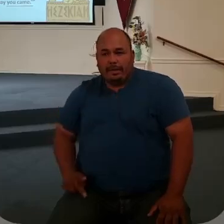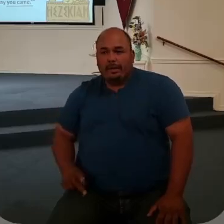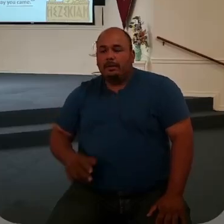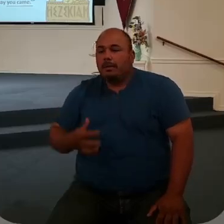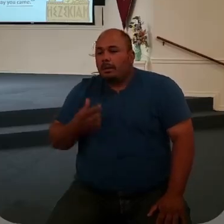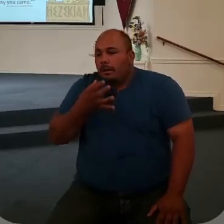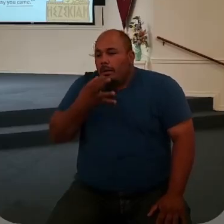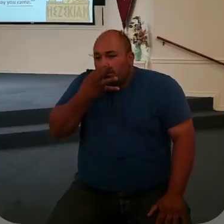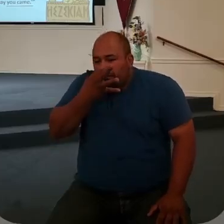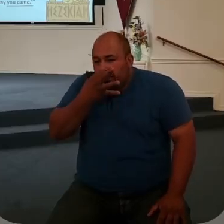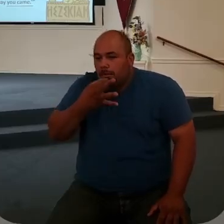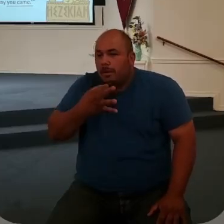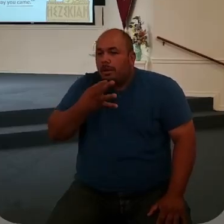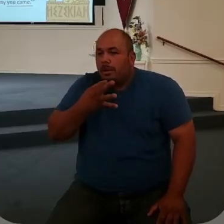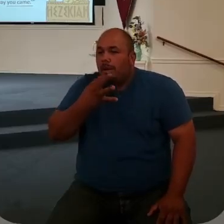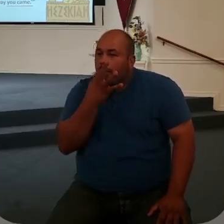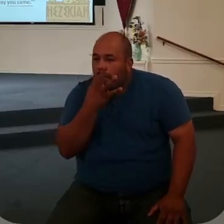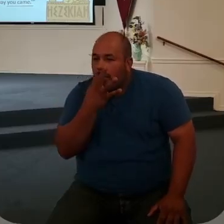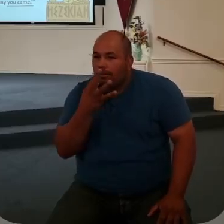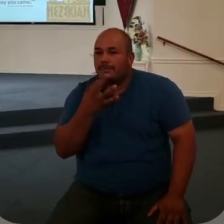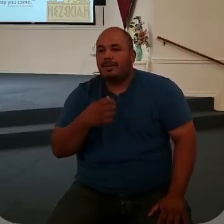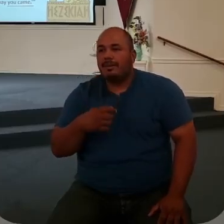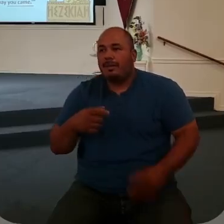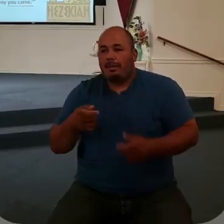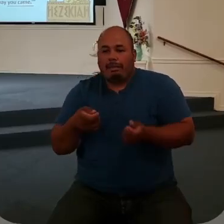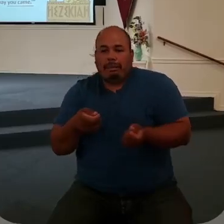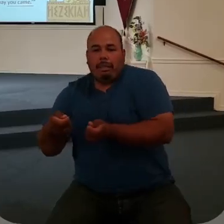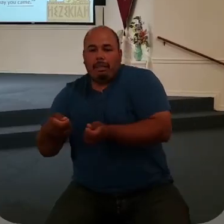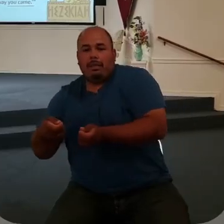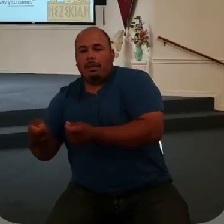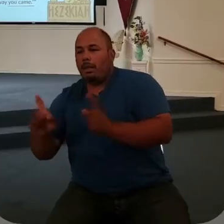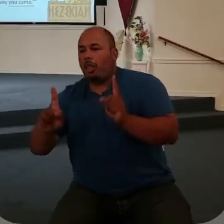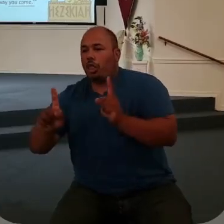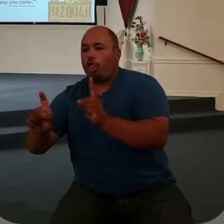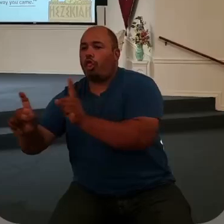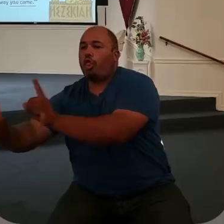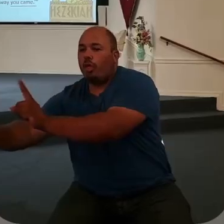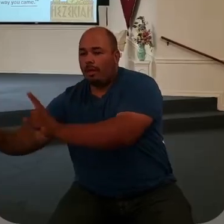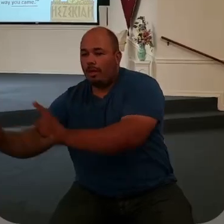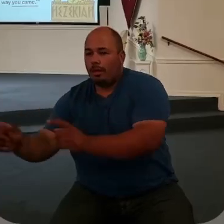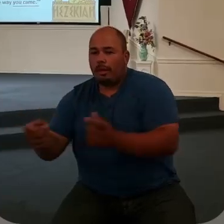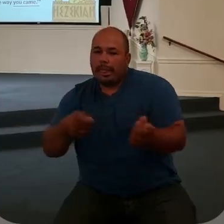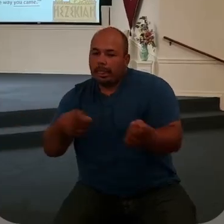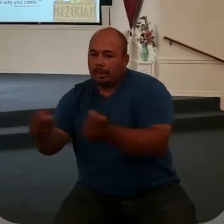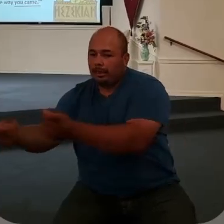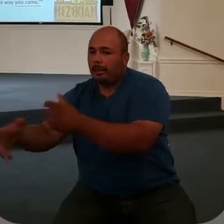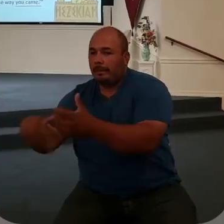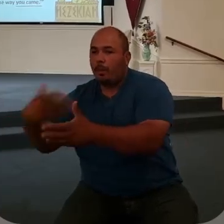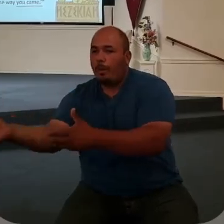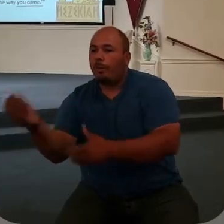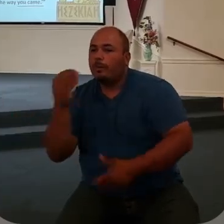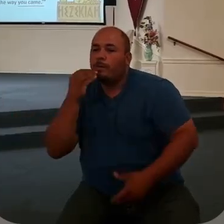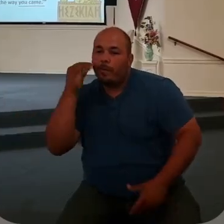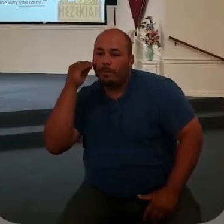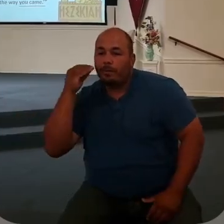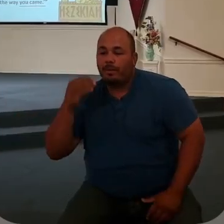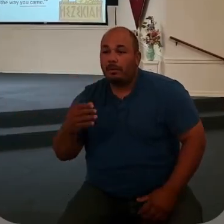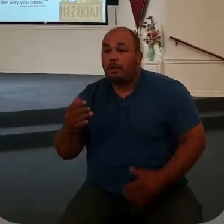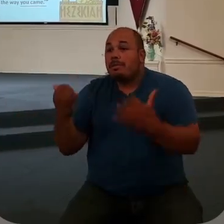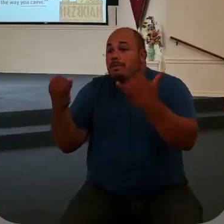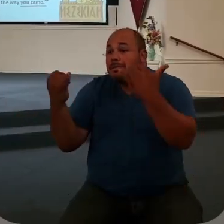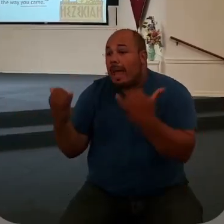lip. And so what they did to others, God is now going to do metaphorically to the king of